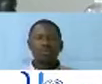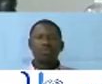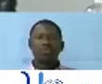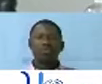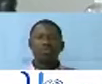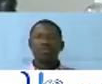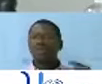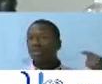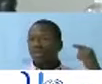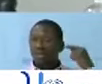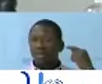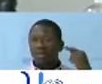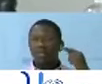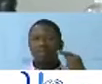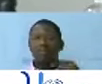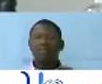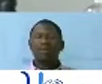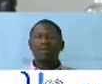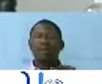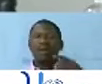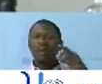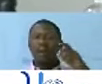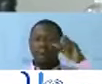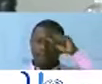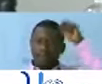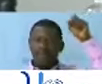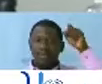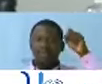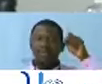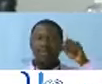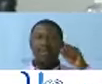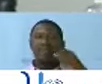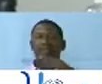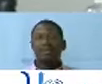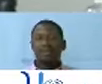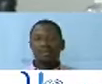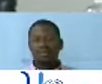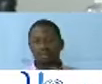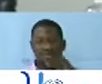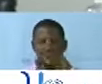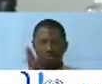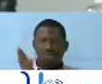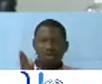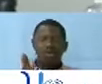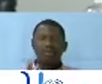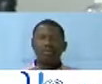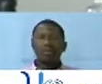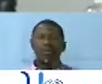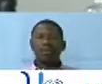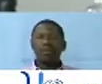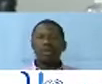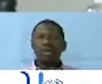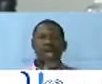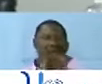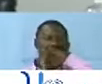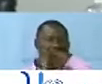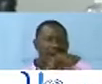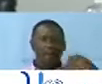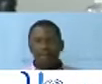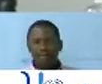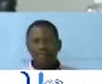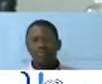the PATP, that is Presidential Alternative Treatment, the witch hunt, as well